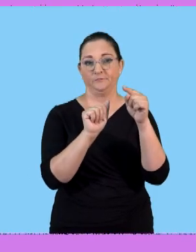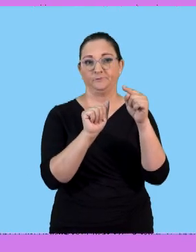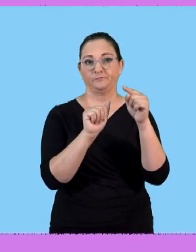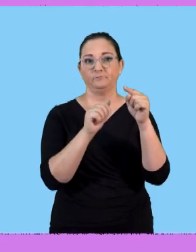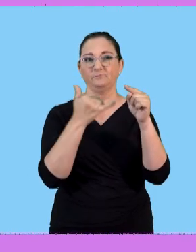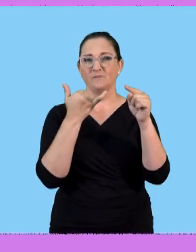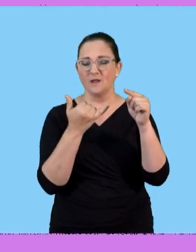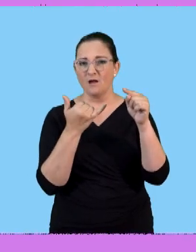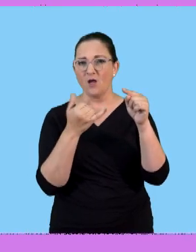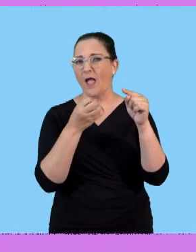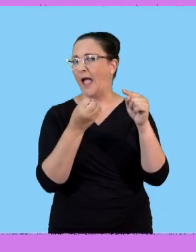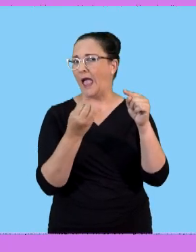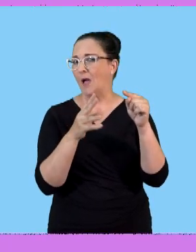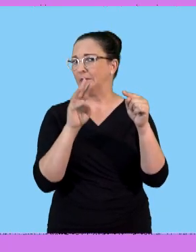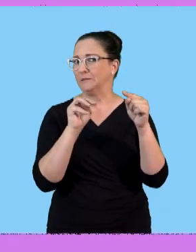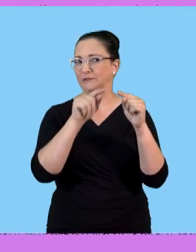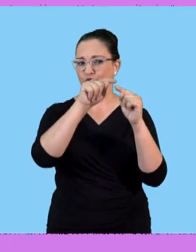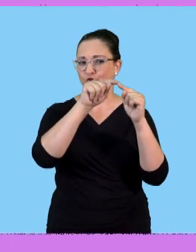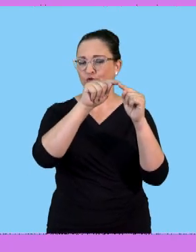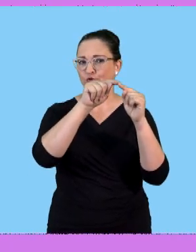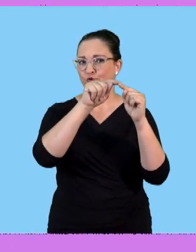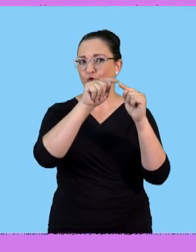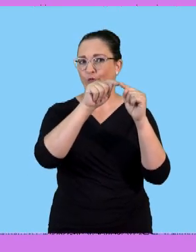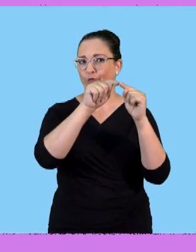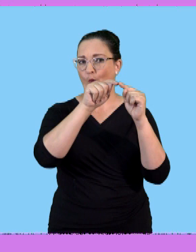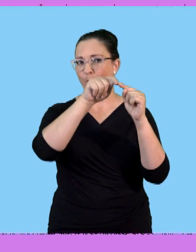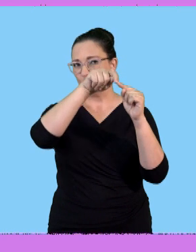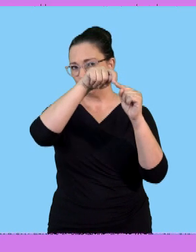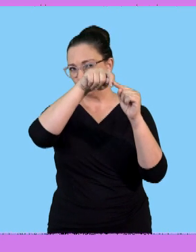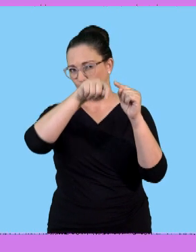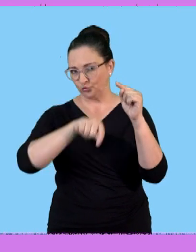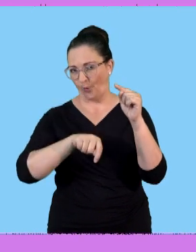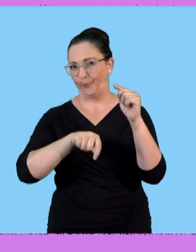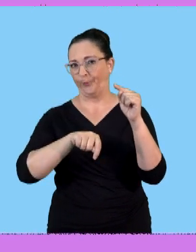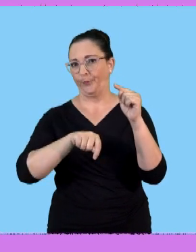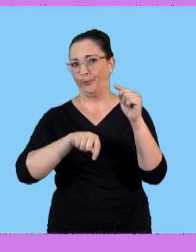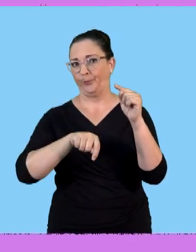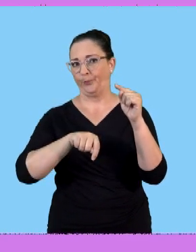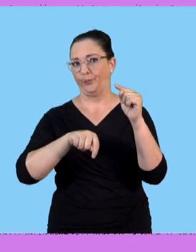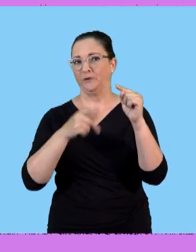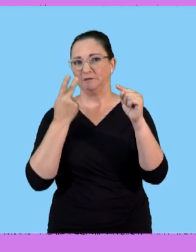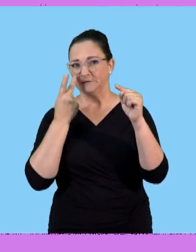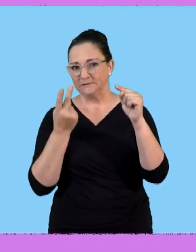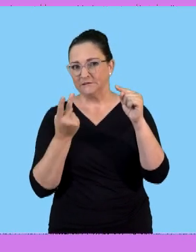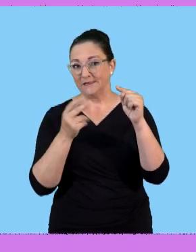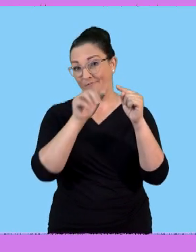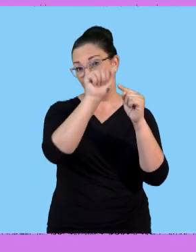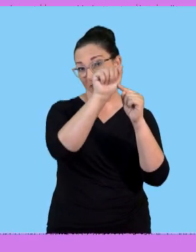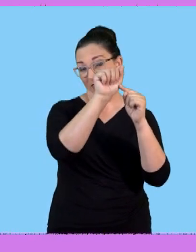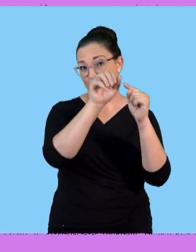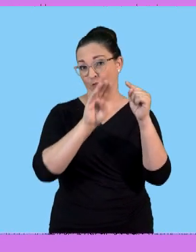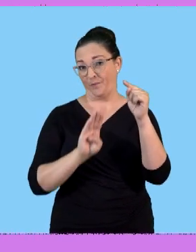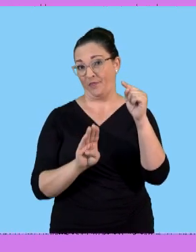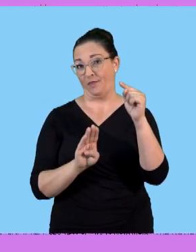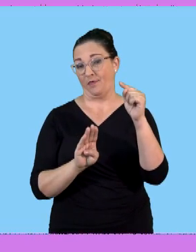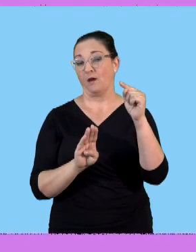know by how many meters will they basically from here drop all the way here. So from A to B. That's